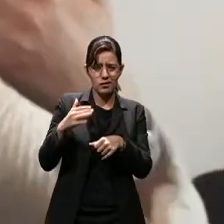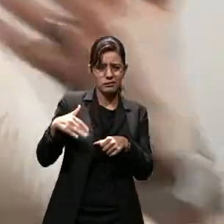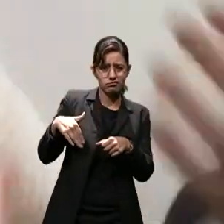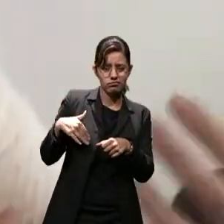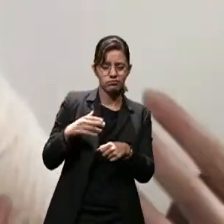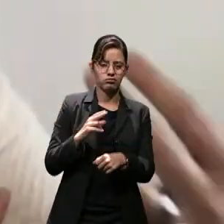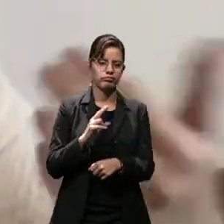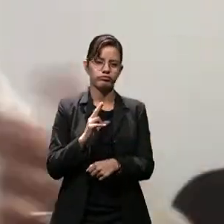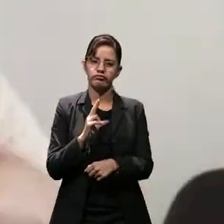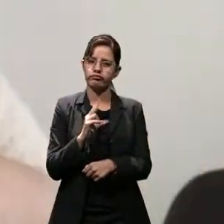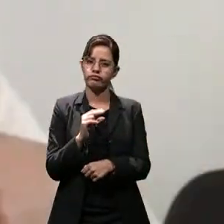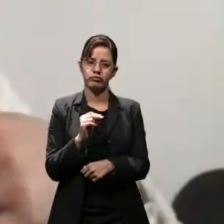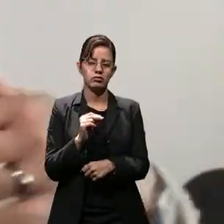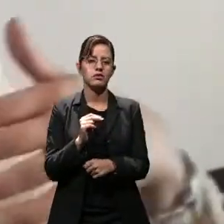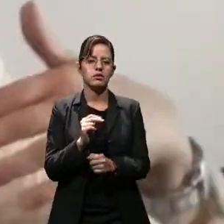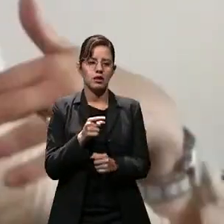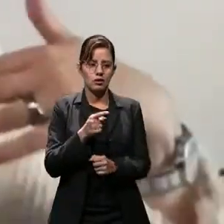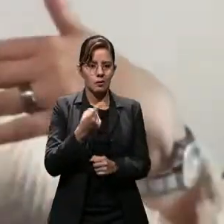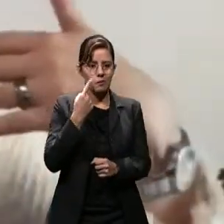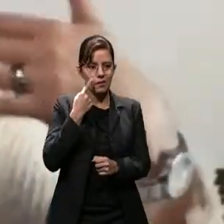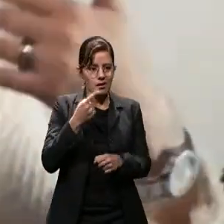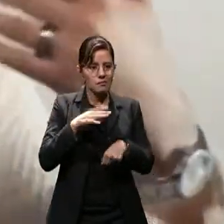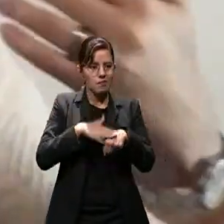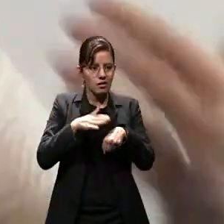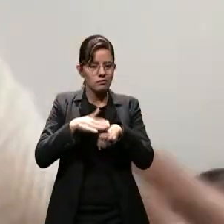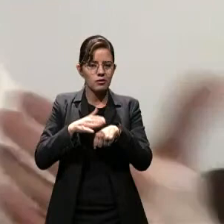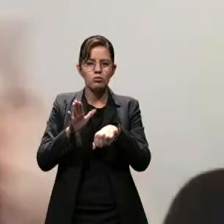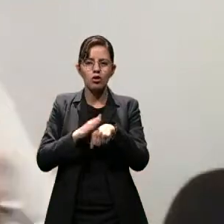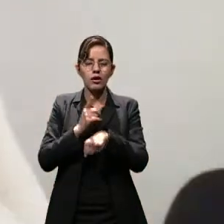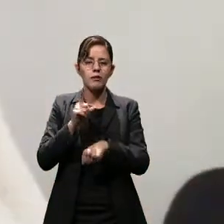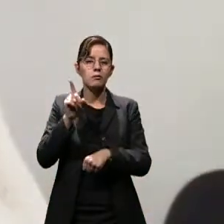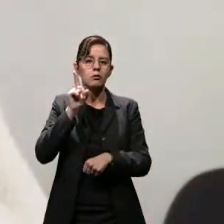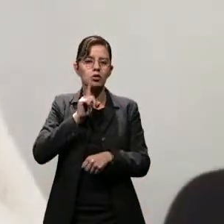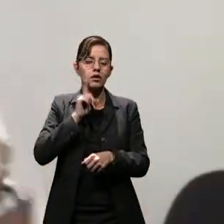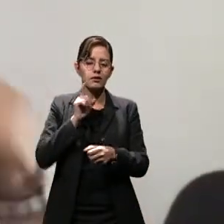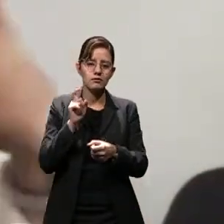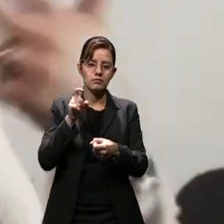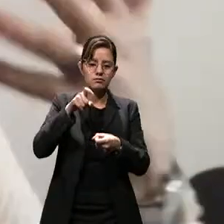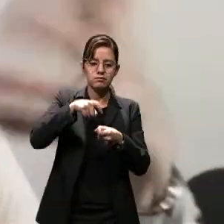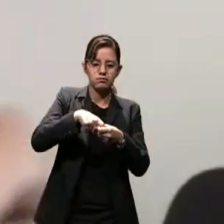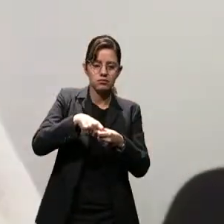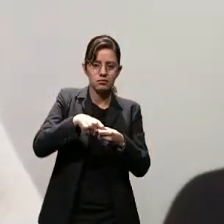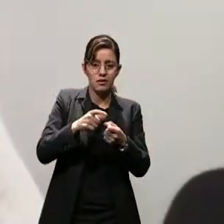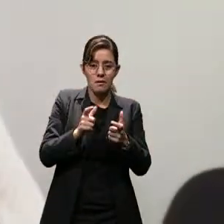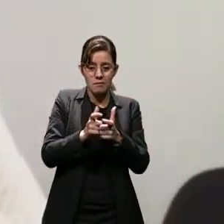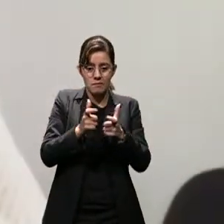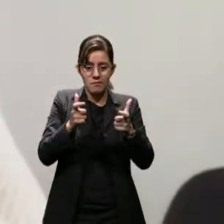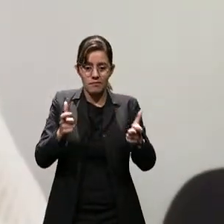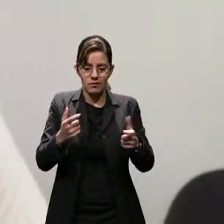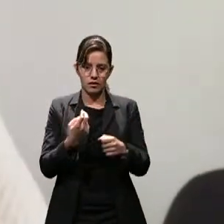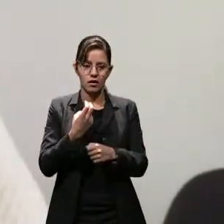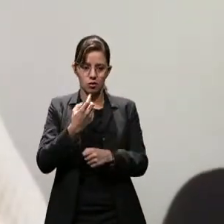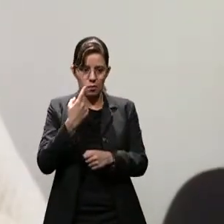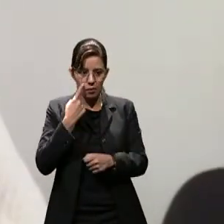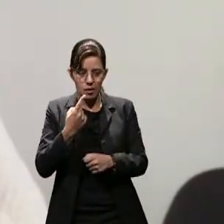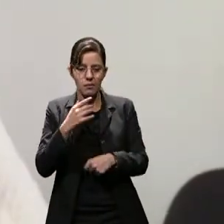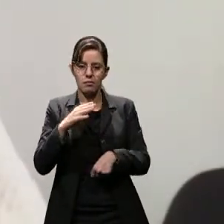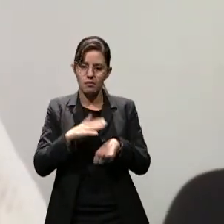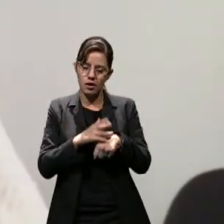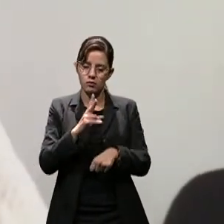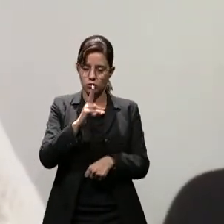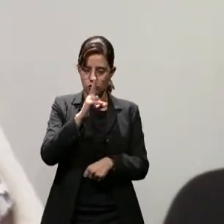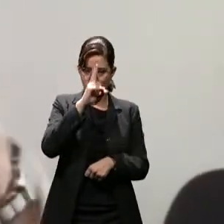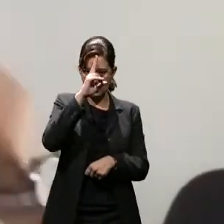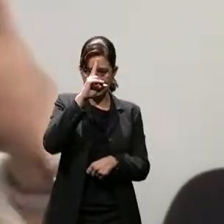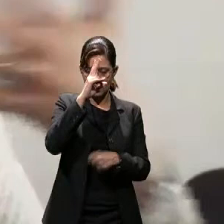they are not new. We have them more and more because there is more people in politics, there is more openness to talk about these topics, but this